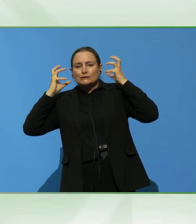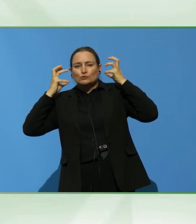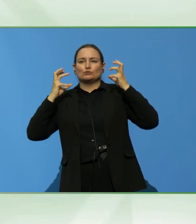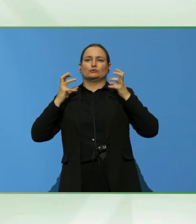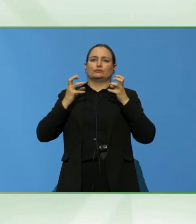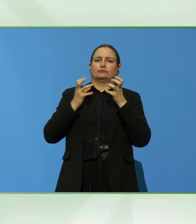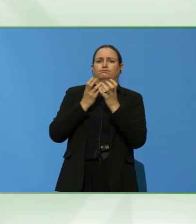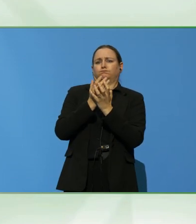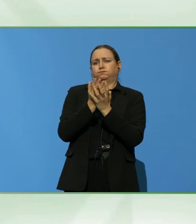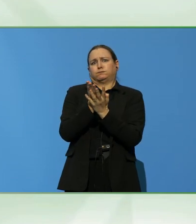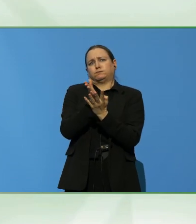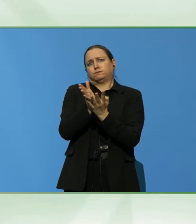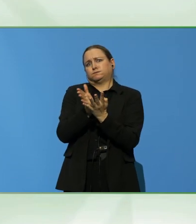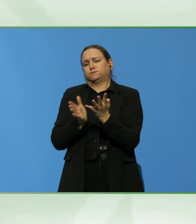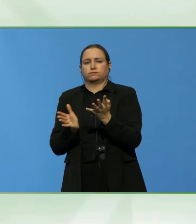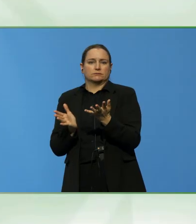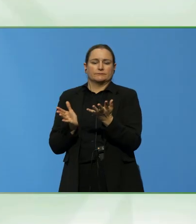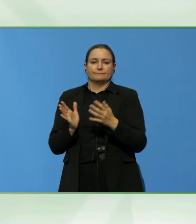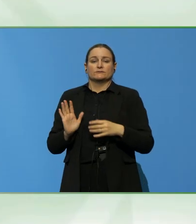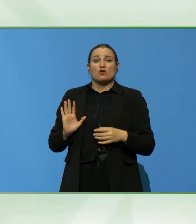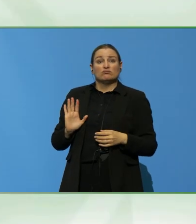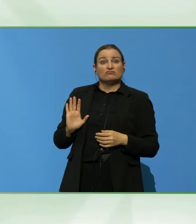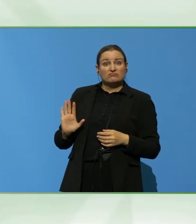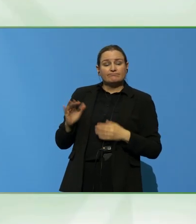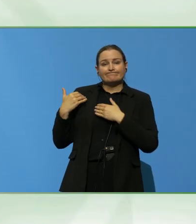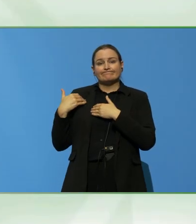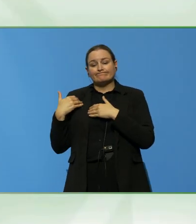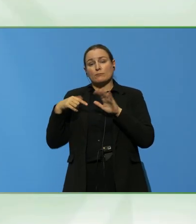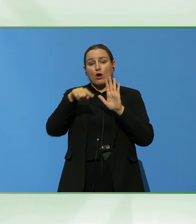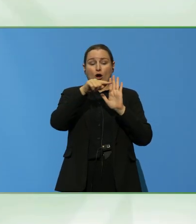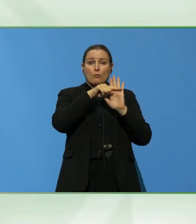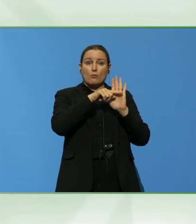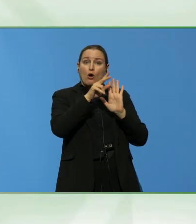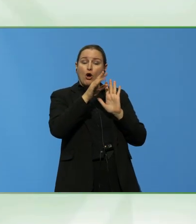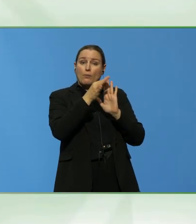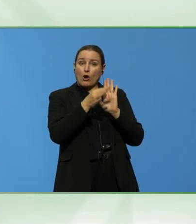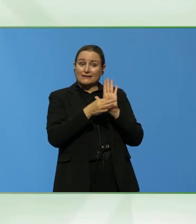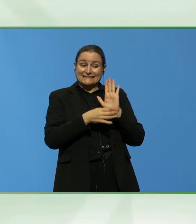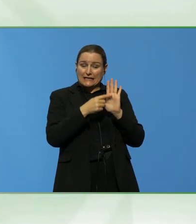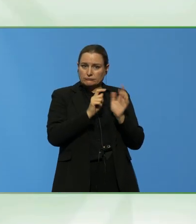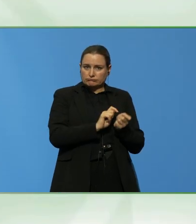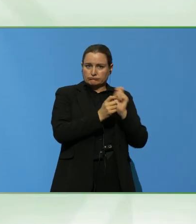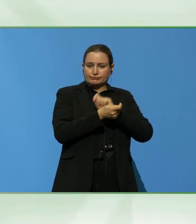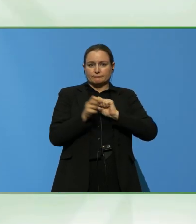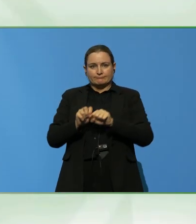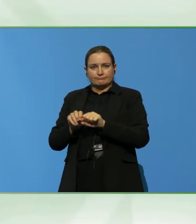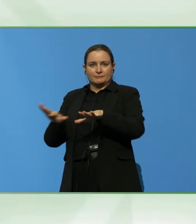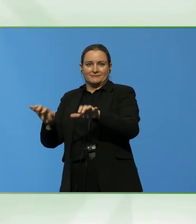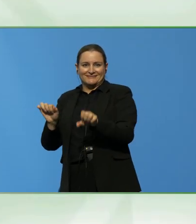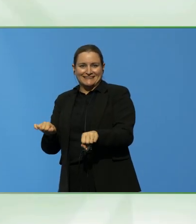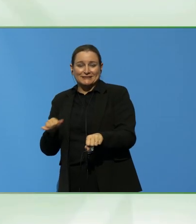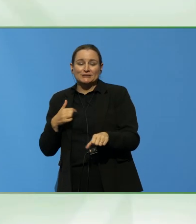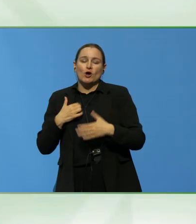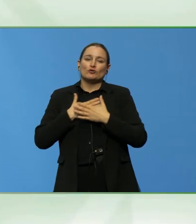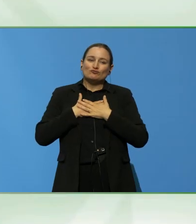not only she's been able to provide policy, but been able to translate that policy into tangible impact. And I'm very glad to have